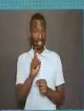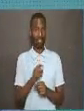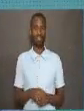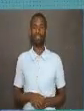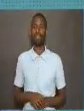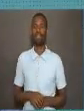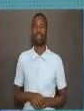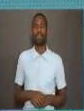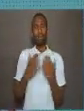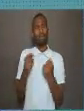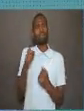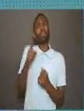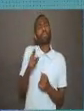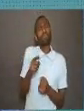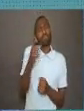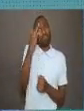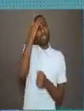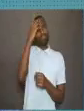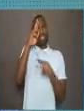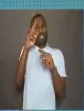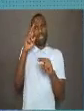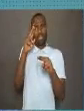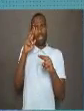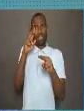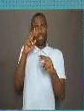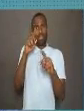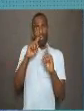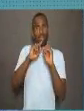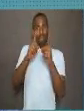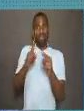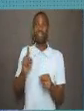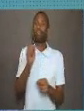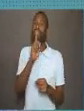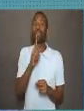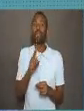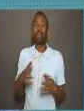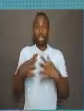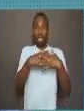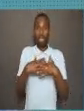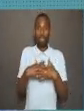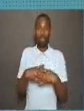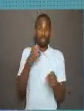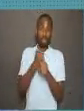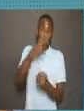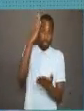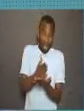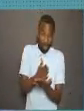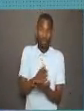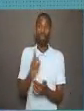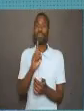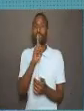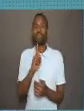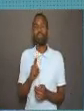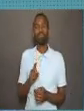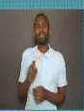To put it simply, the engine would break down. With no colder body to